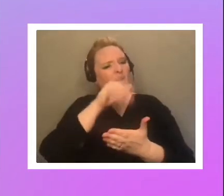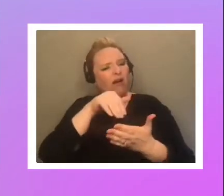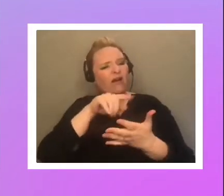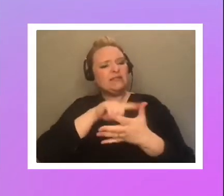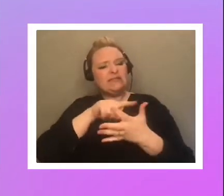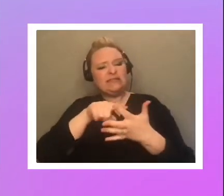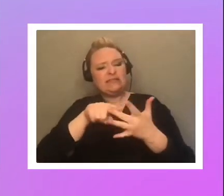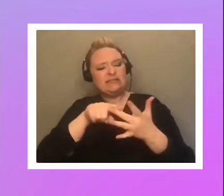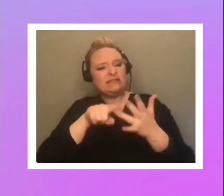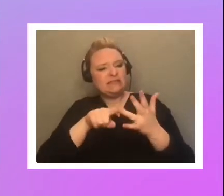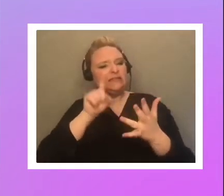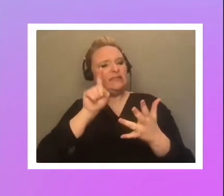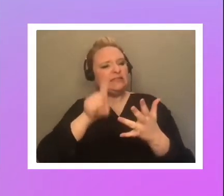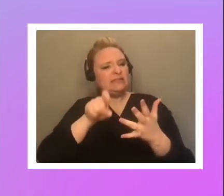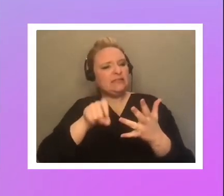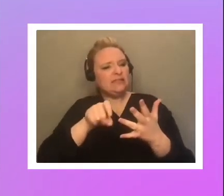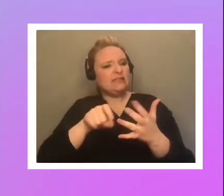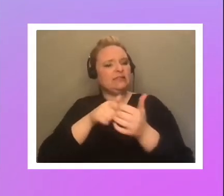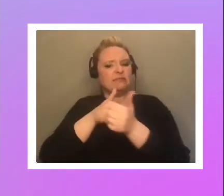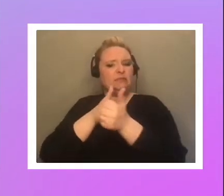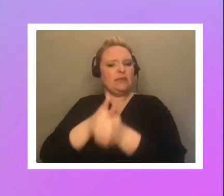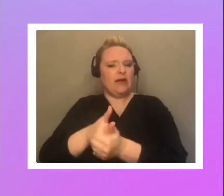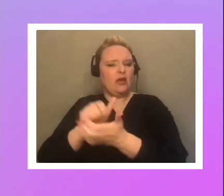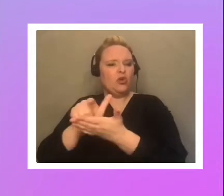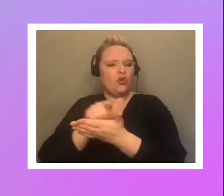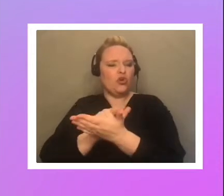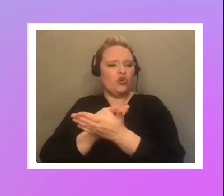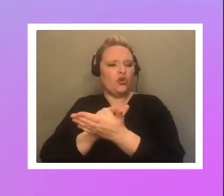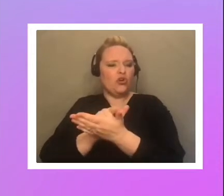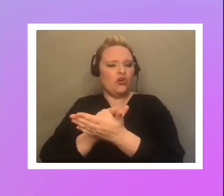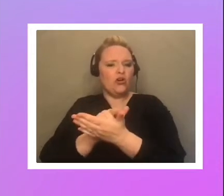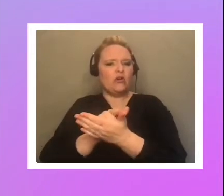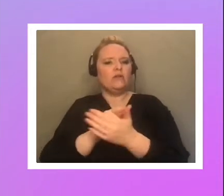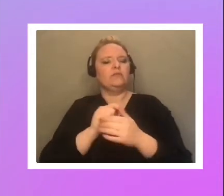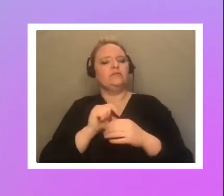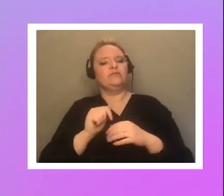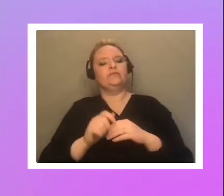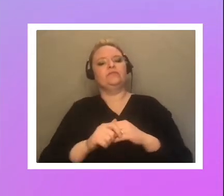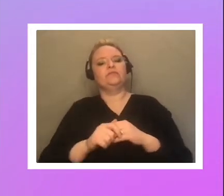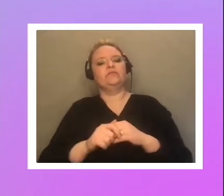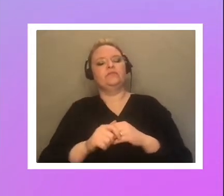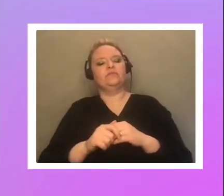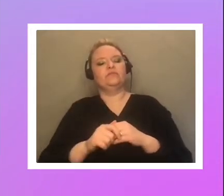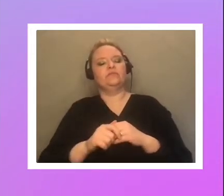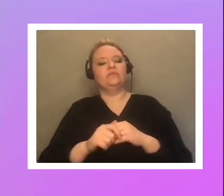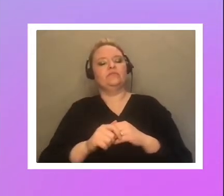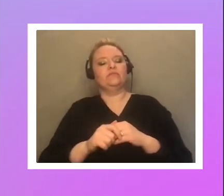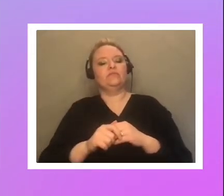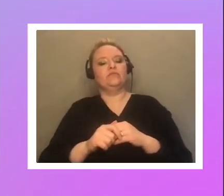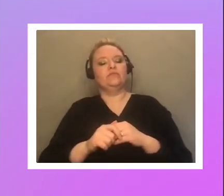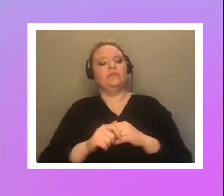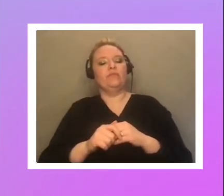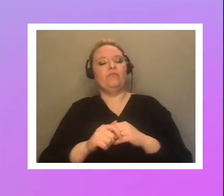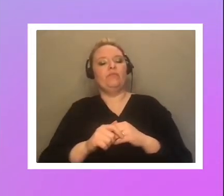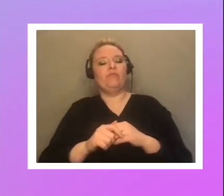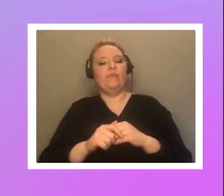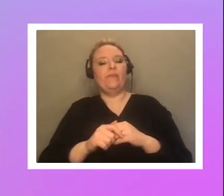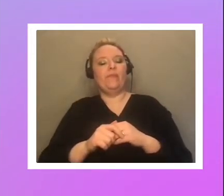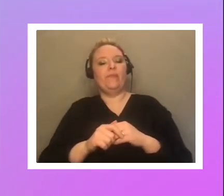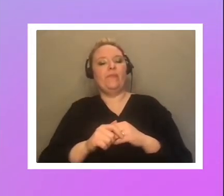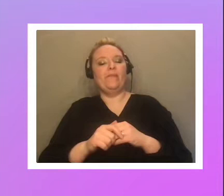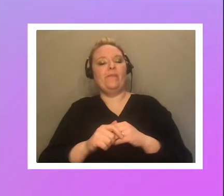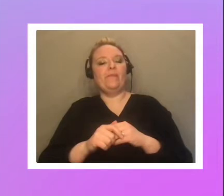do to comply with the law where you are, and also make